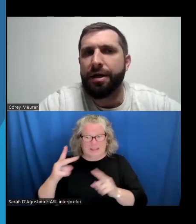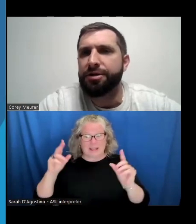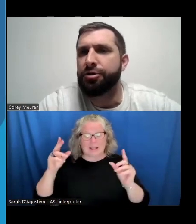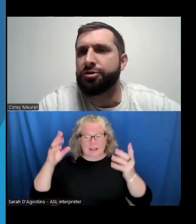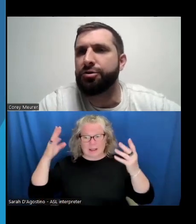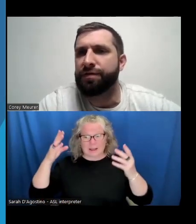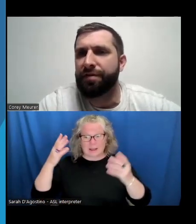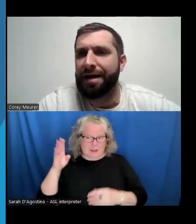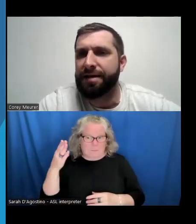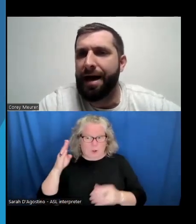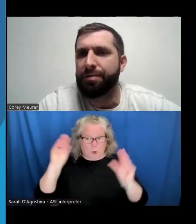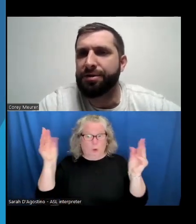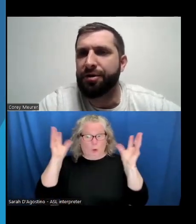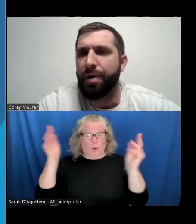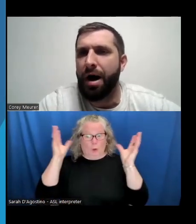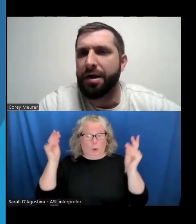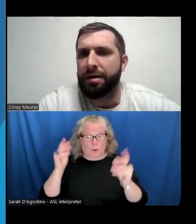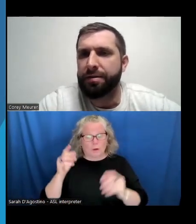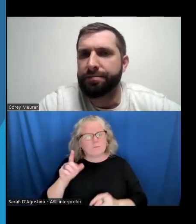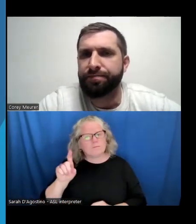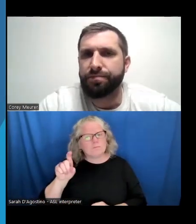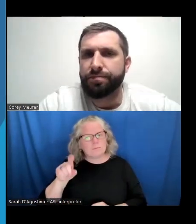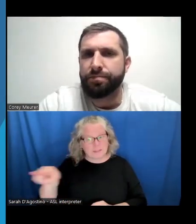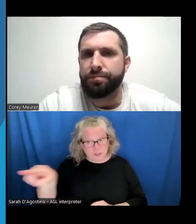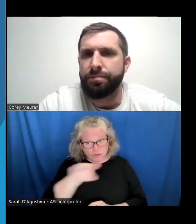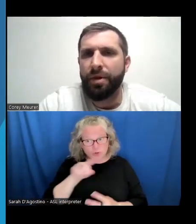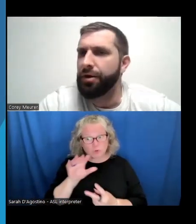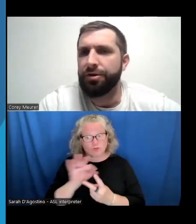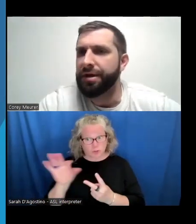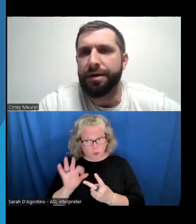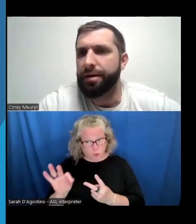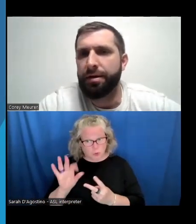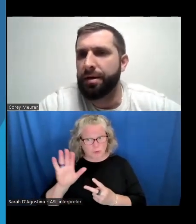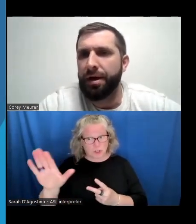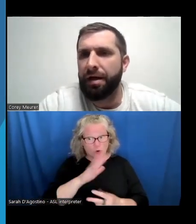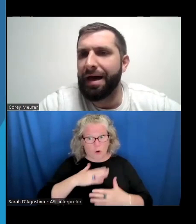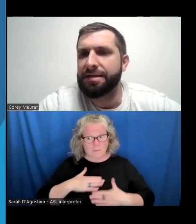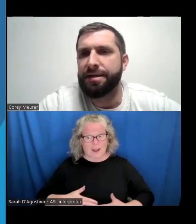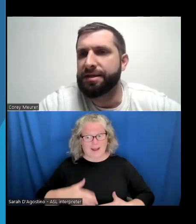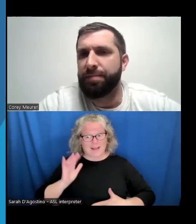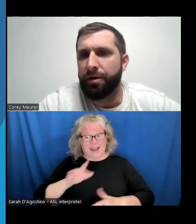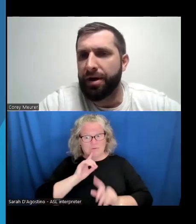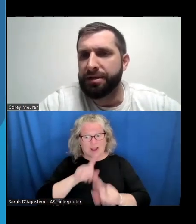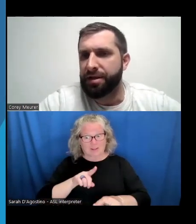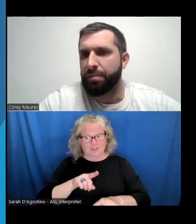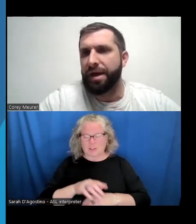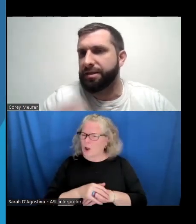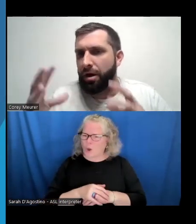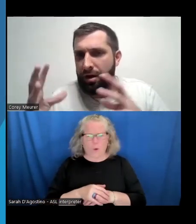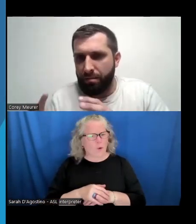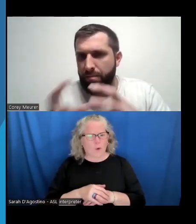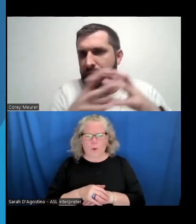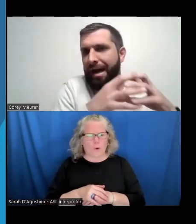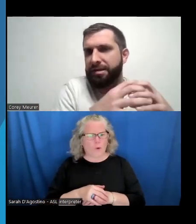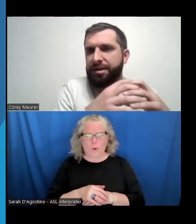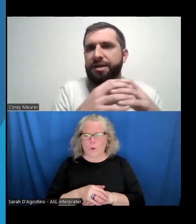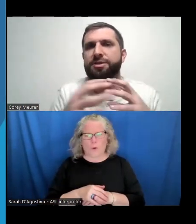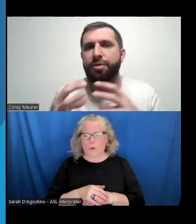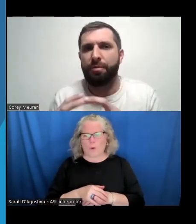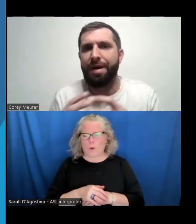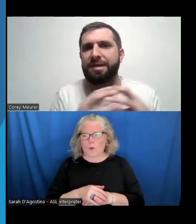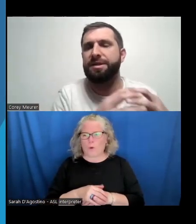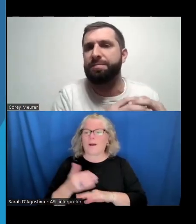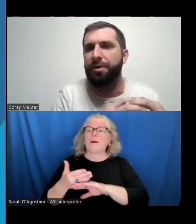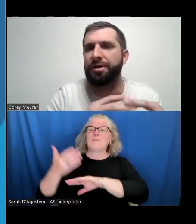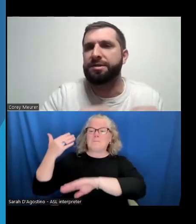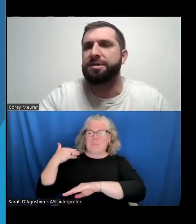question. Did you choose for that to happen to your body? You didn't. That's an experience that, based on past